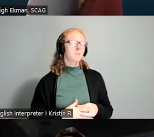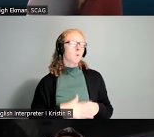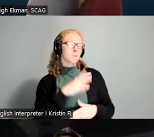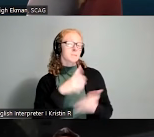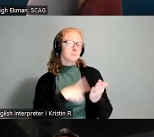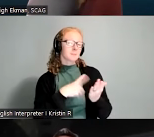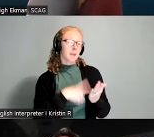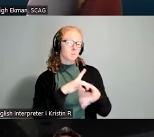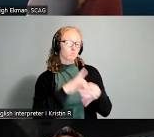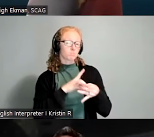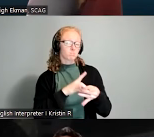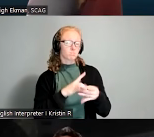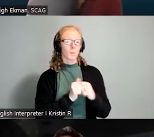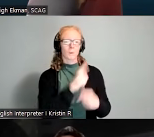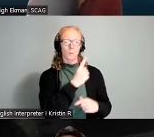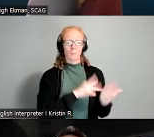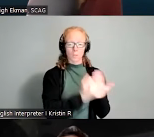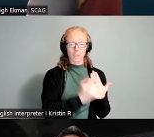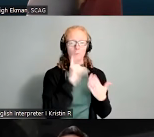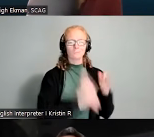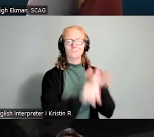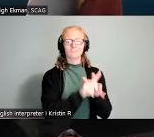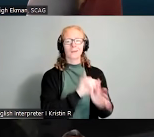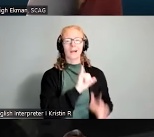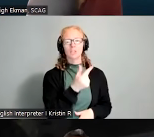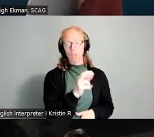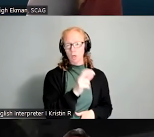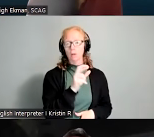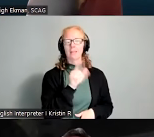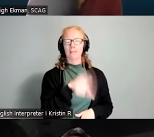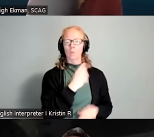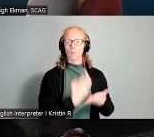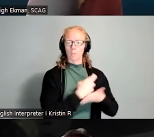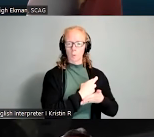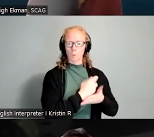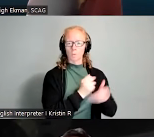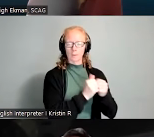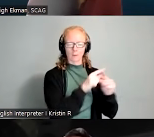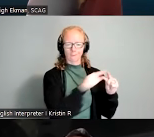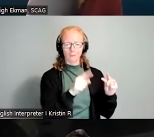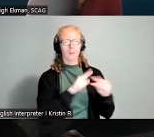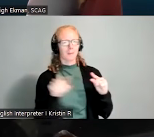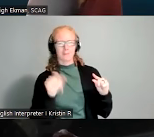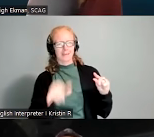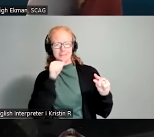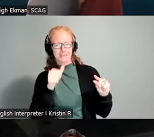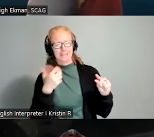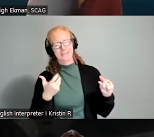a relationship between a project that shows up in IGR for review and subsequent arena, but that's a very, I think there are